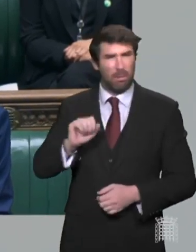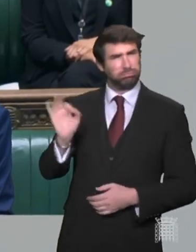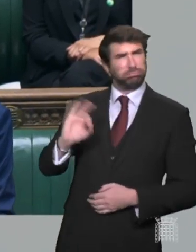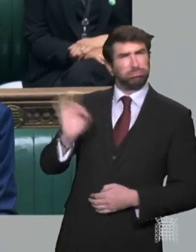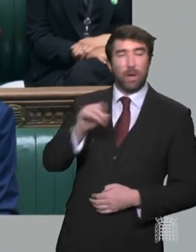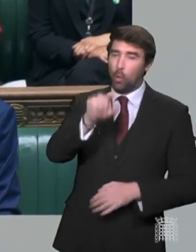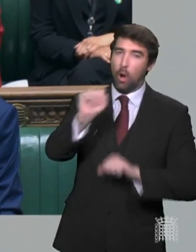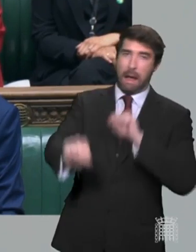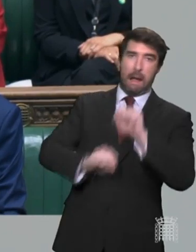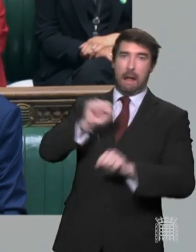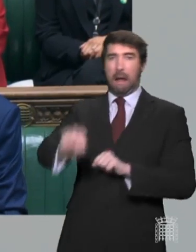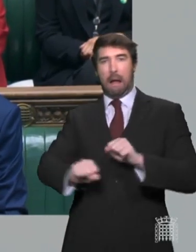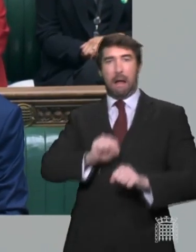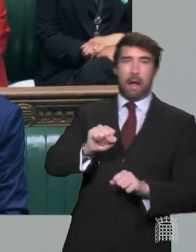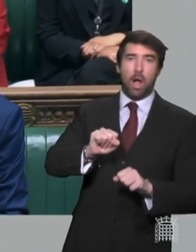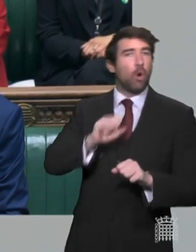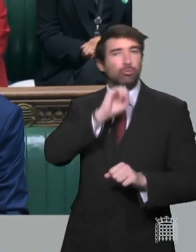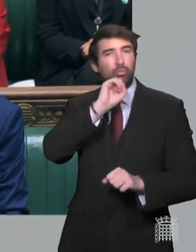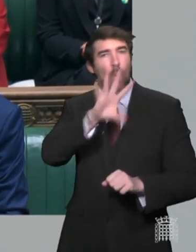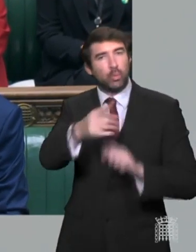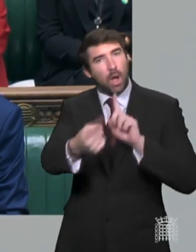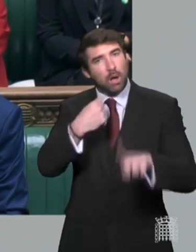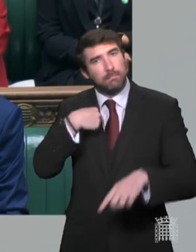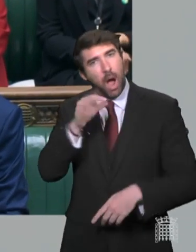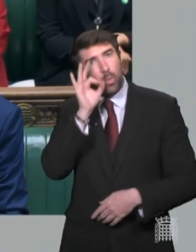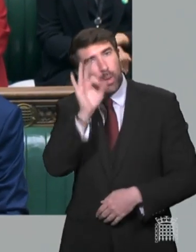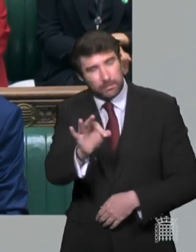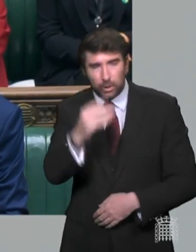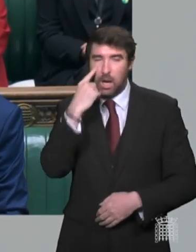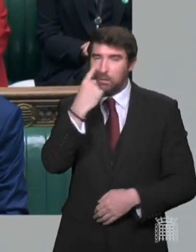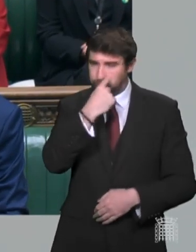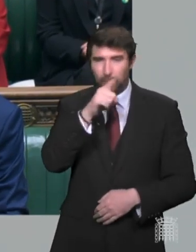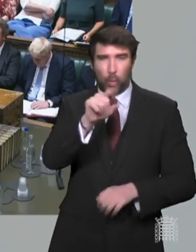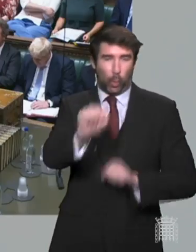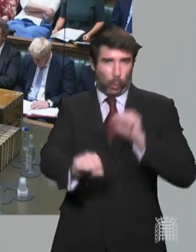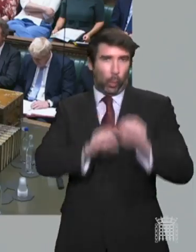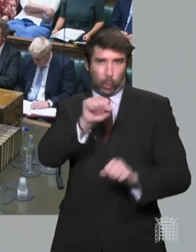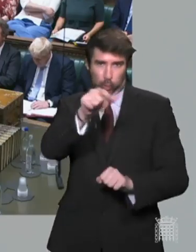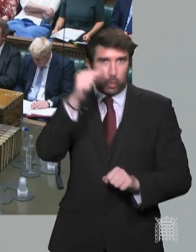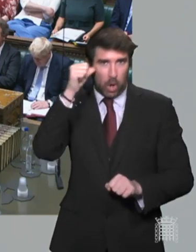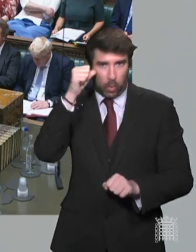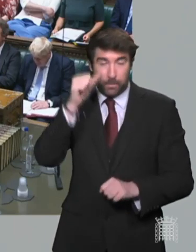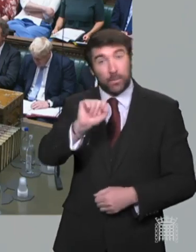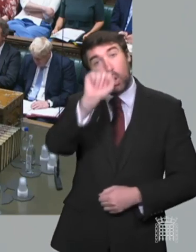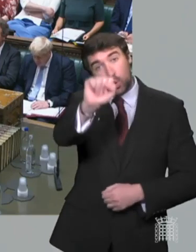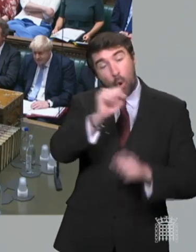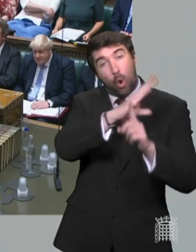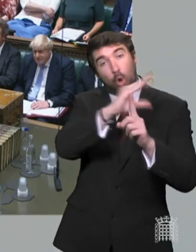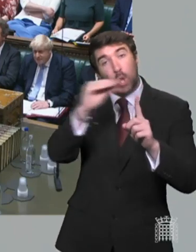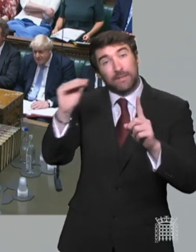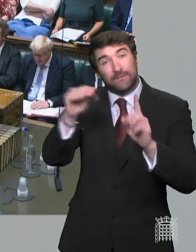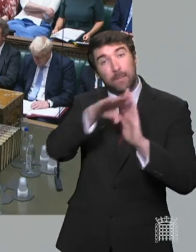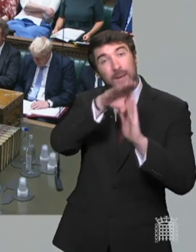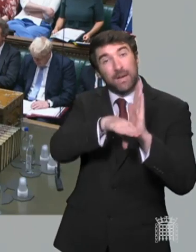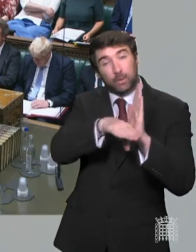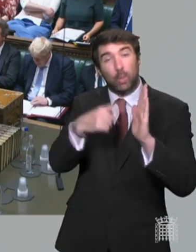only test he set for himself for social care. It was in the manifesto. Another manifesto promise, Prime Minister. No good shaking your head. And who's going to pay for